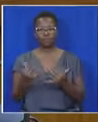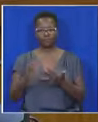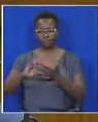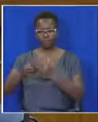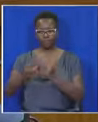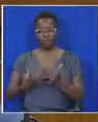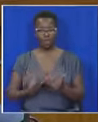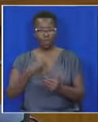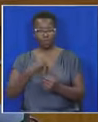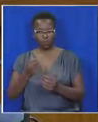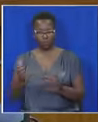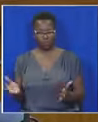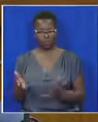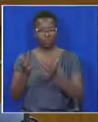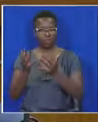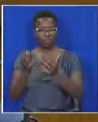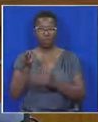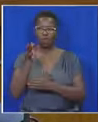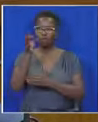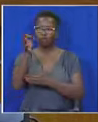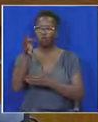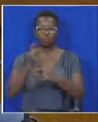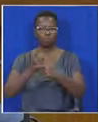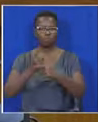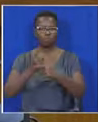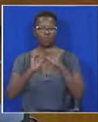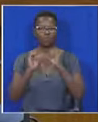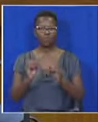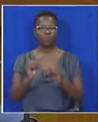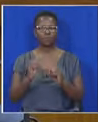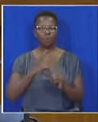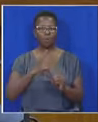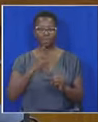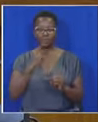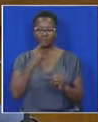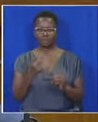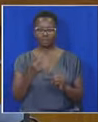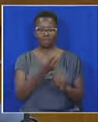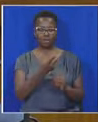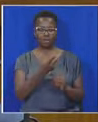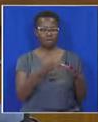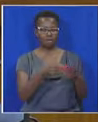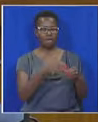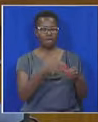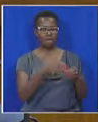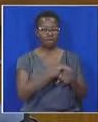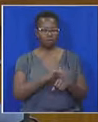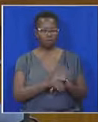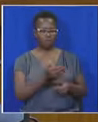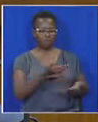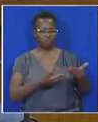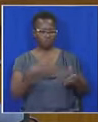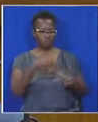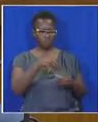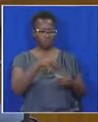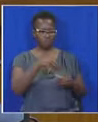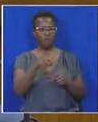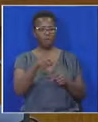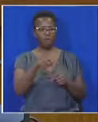generation or to care about the future of our youth. It is for the express purpose of buying allegiance with patronage for the next elective